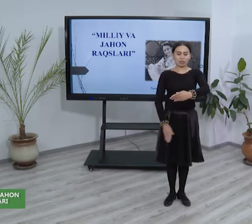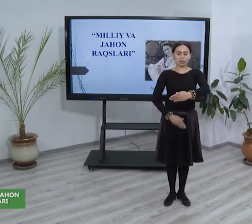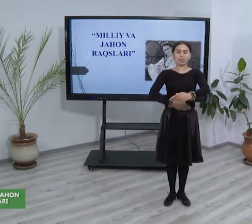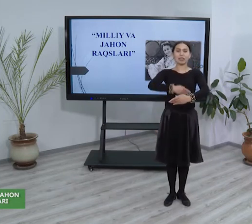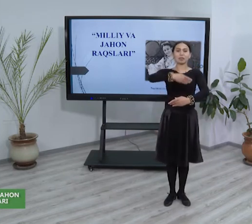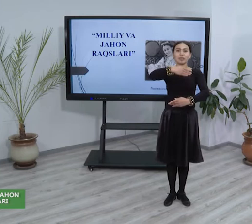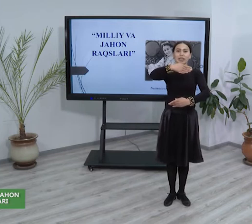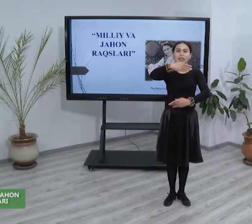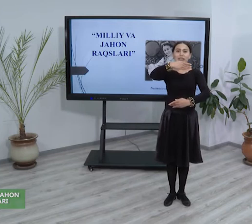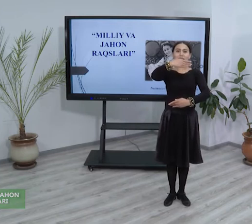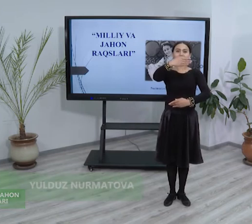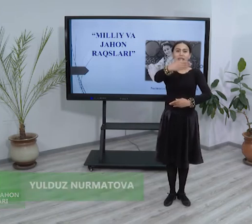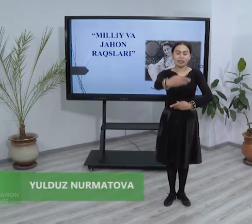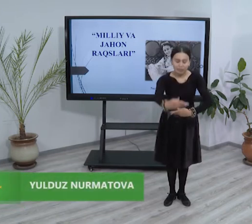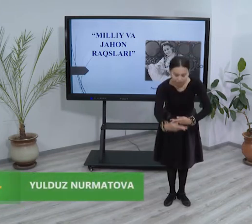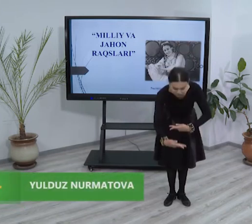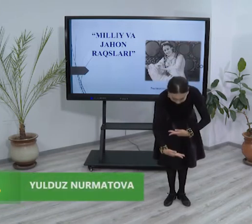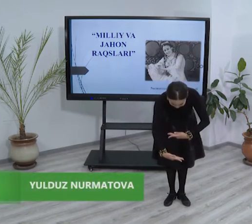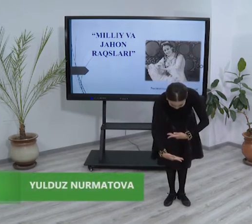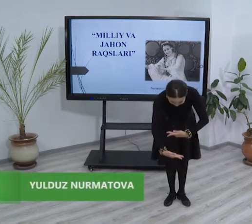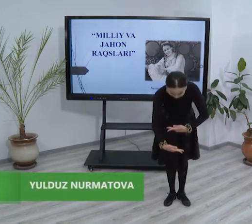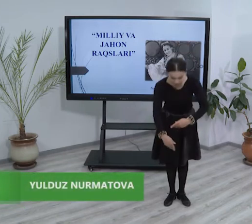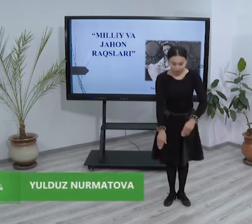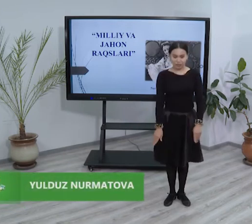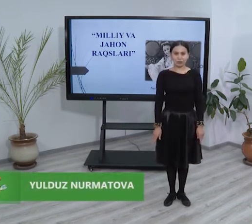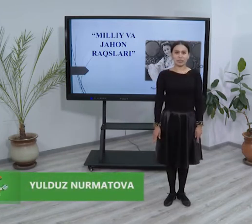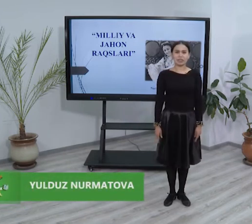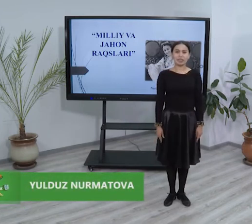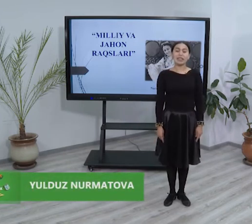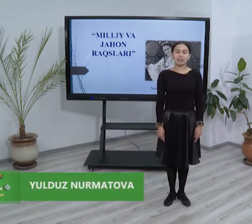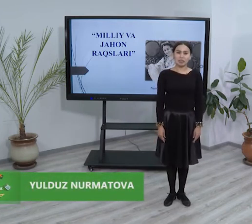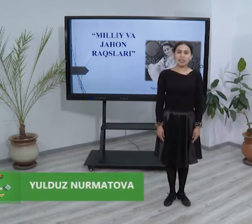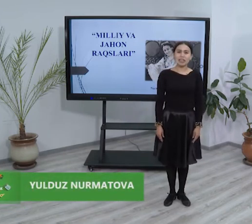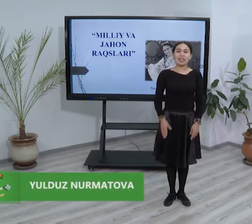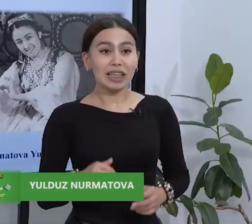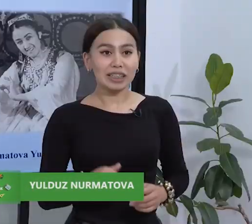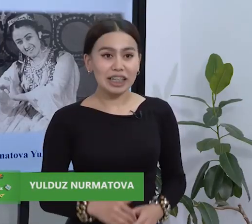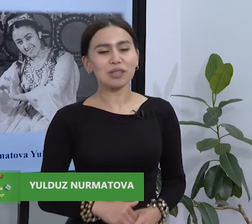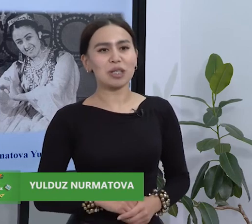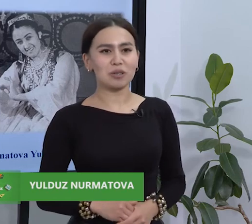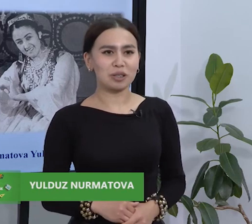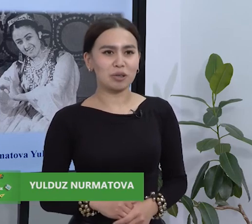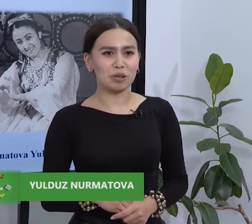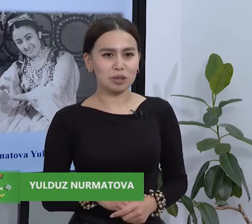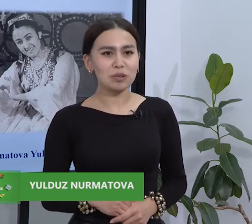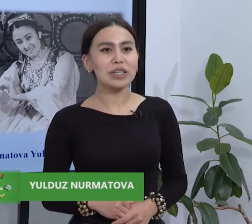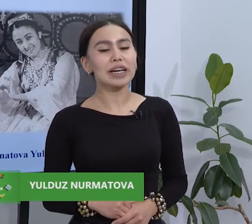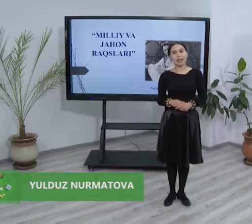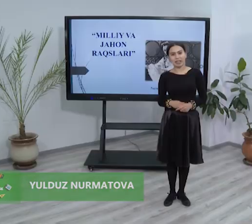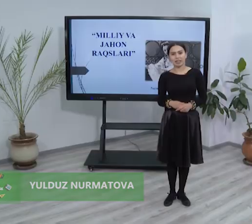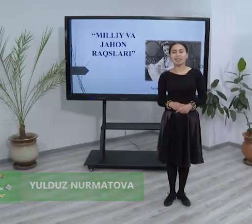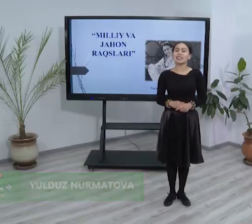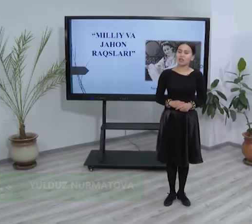Demak, qo'llarimiz 1 2 3 4. Demak, keyingi mashg'ulotda